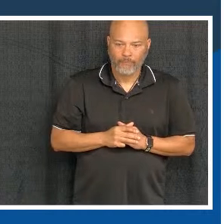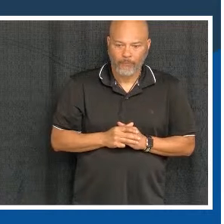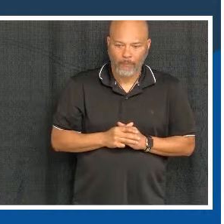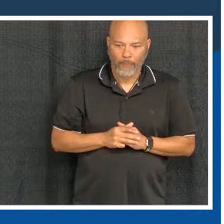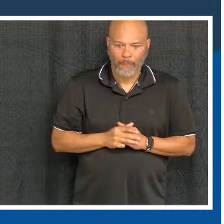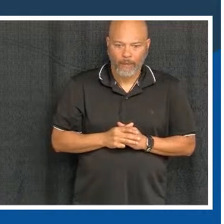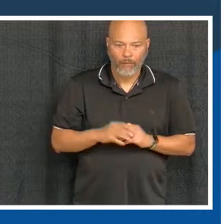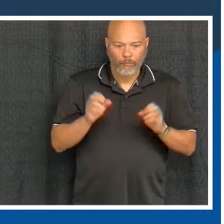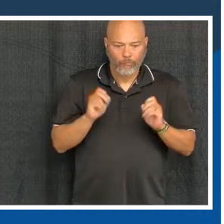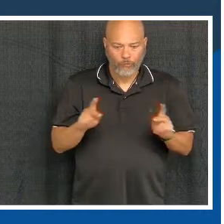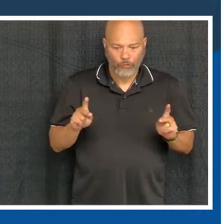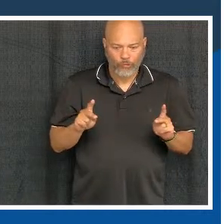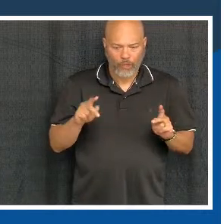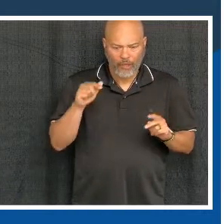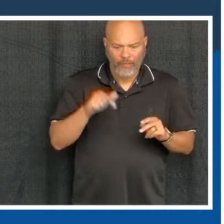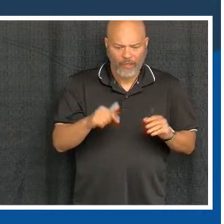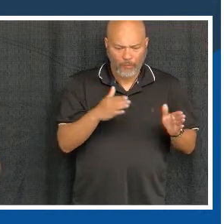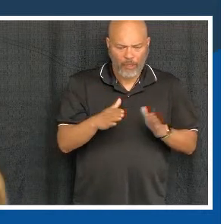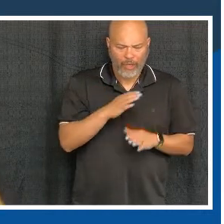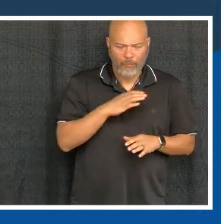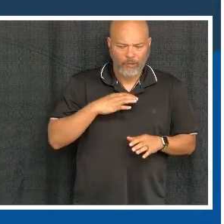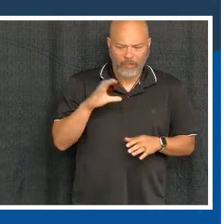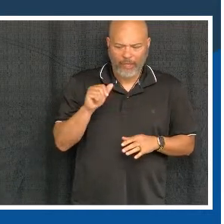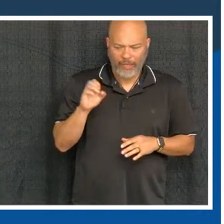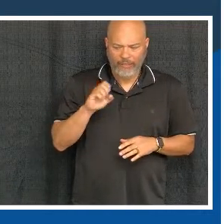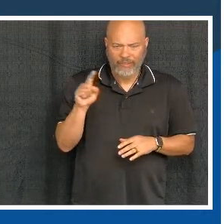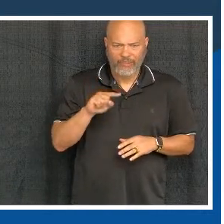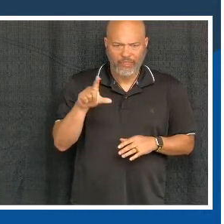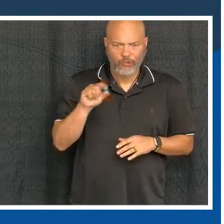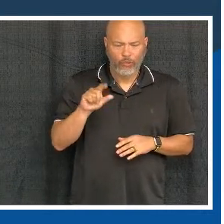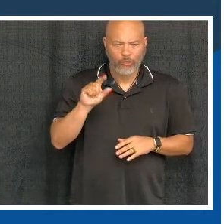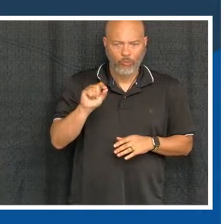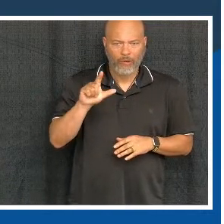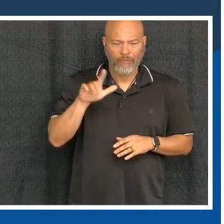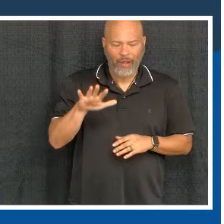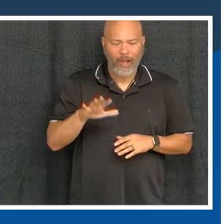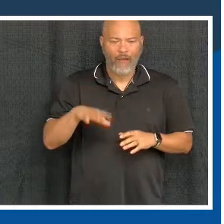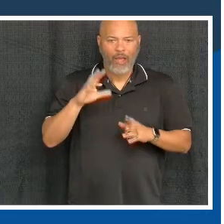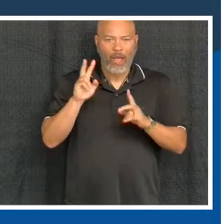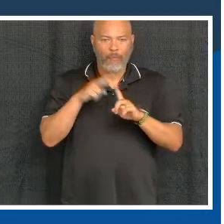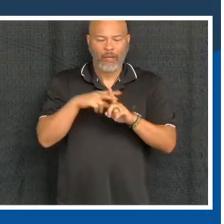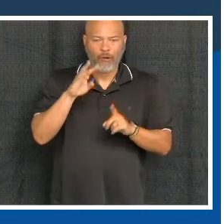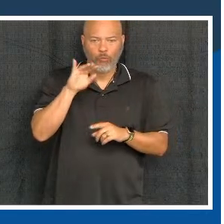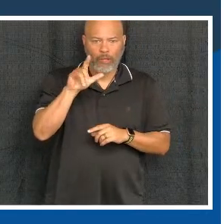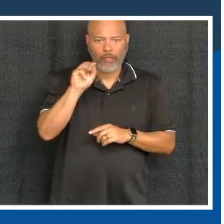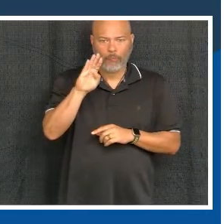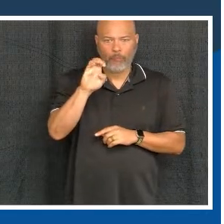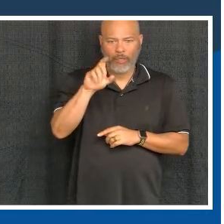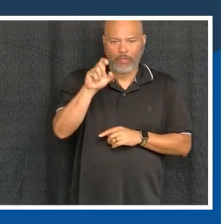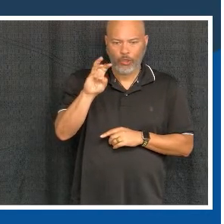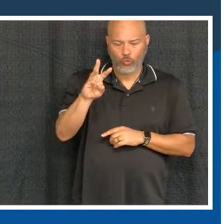All right. This is Planning Commission Case Z20, 2025, application of William Ballou.